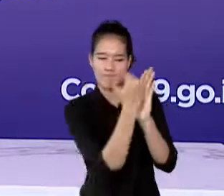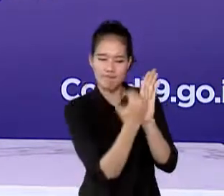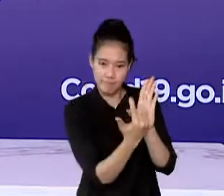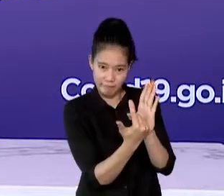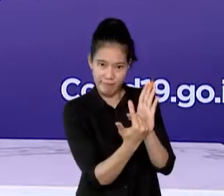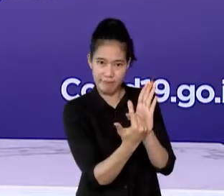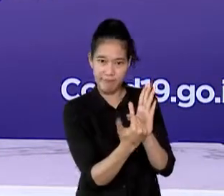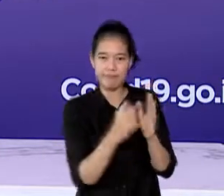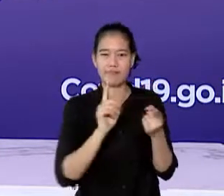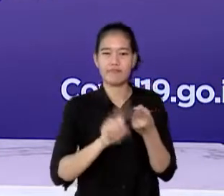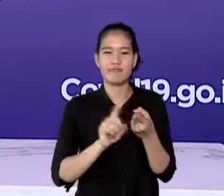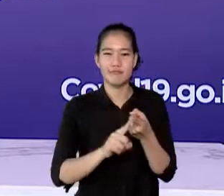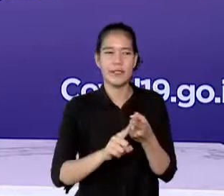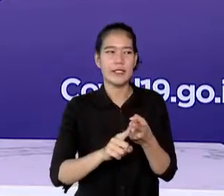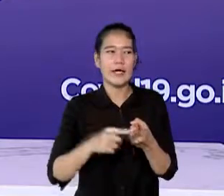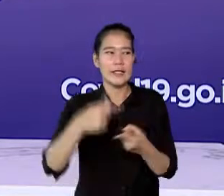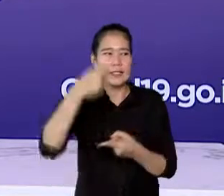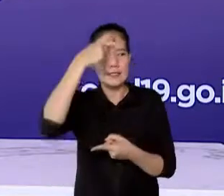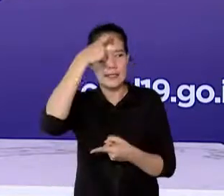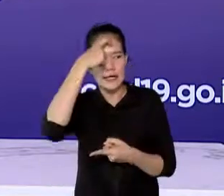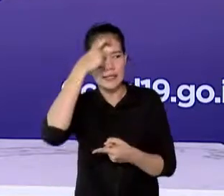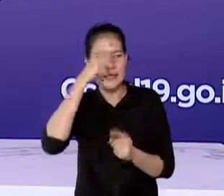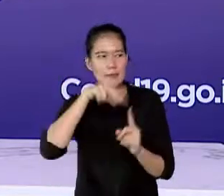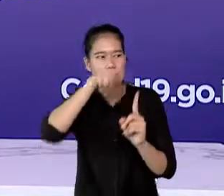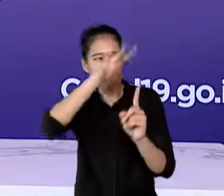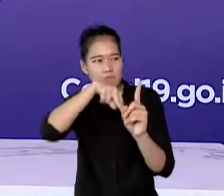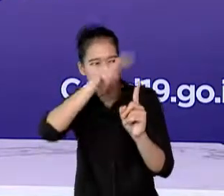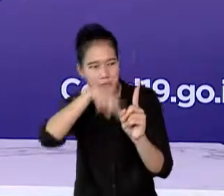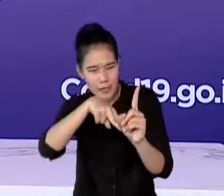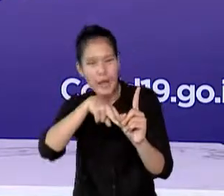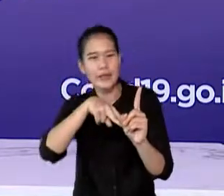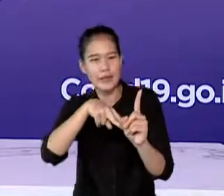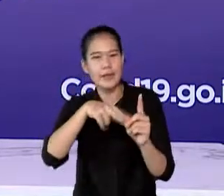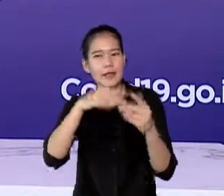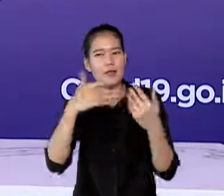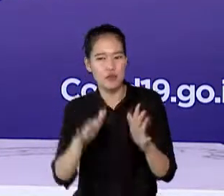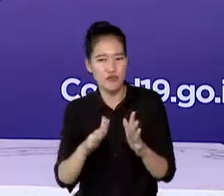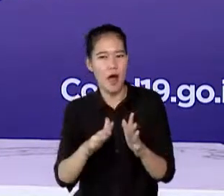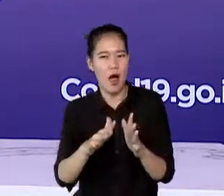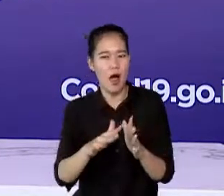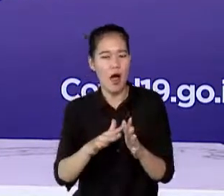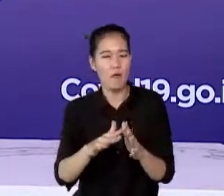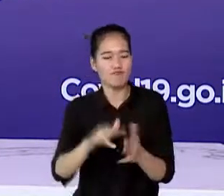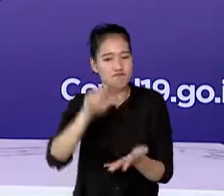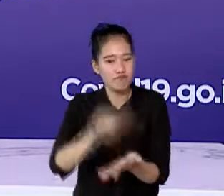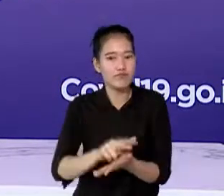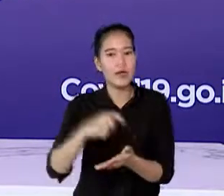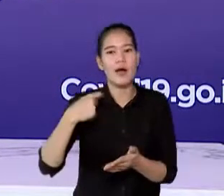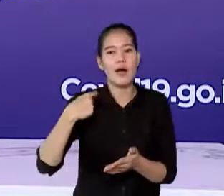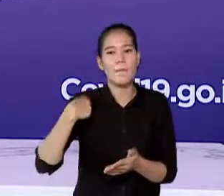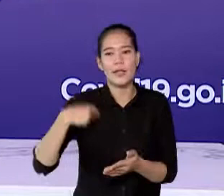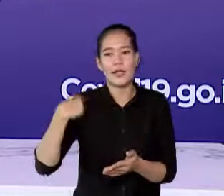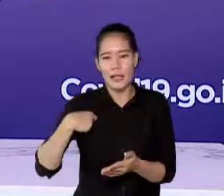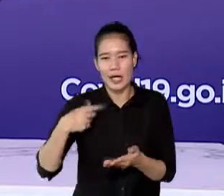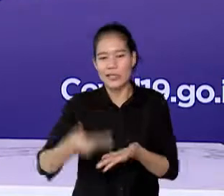aspects. The illness was identified as the cause of the public health emergency. And second,